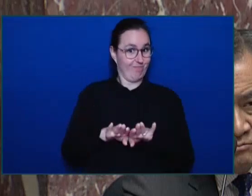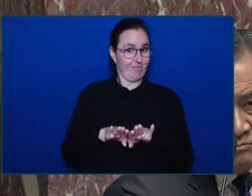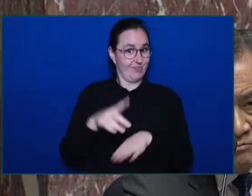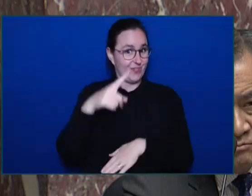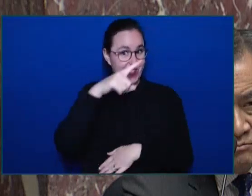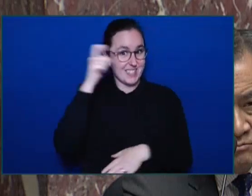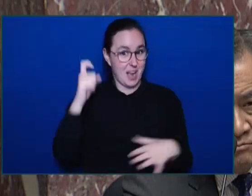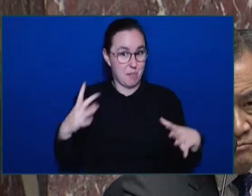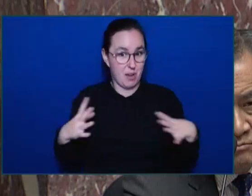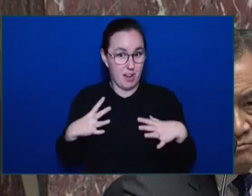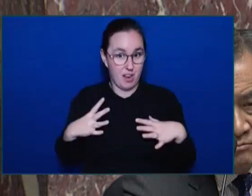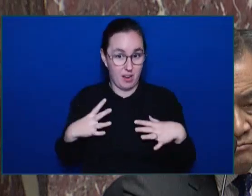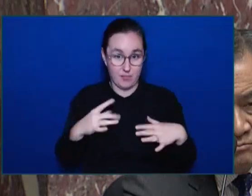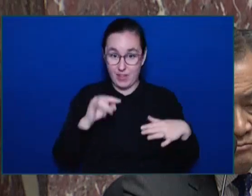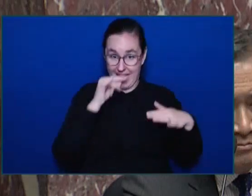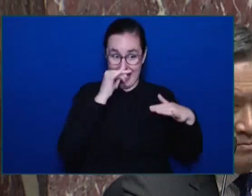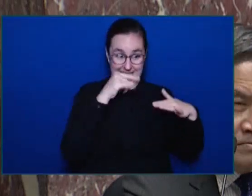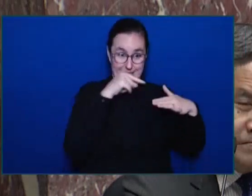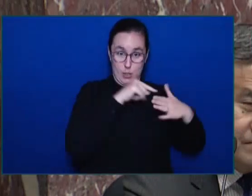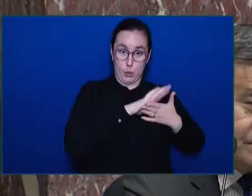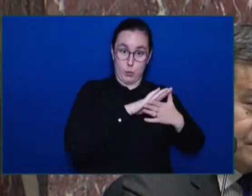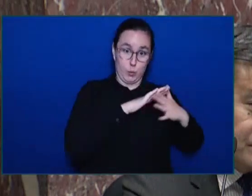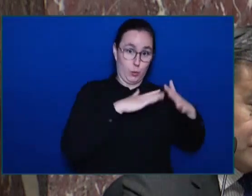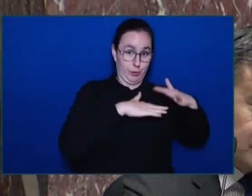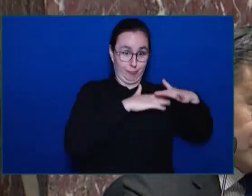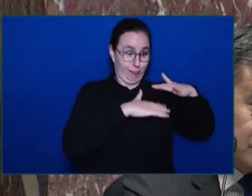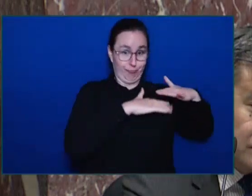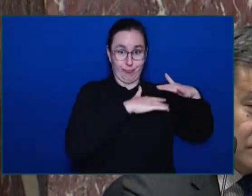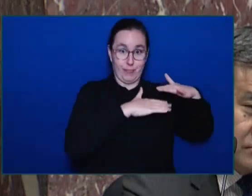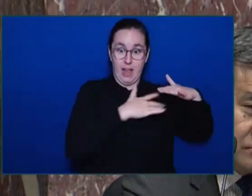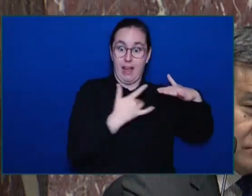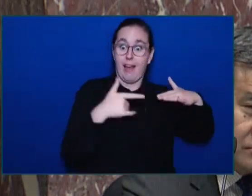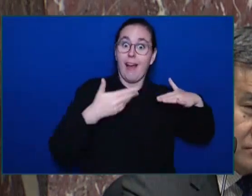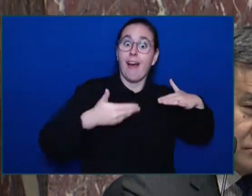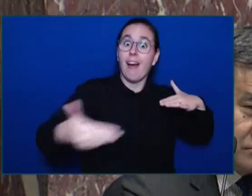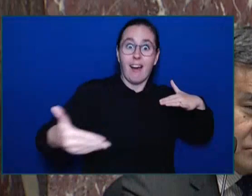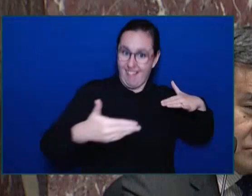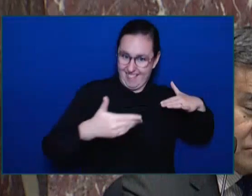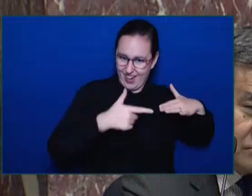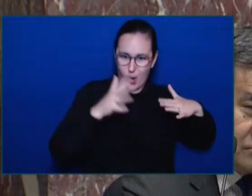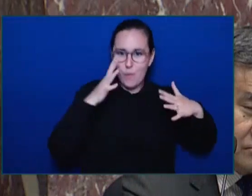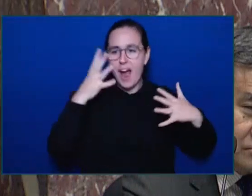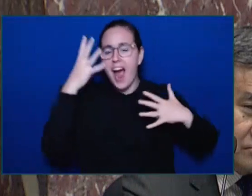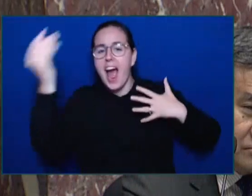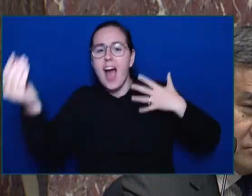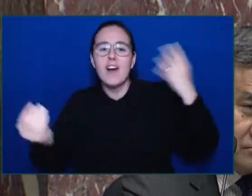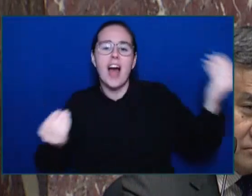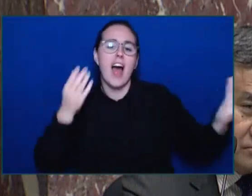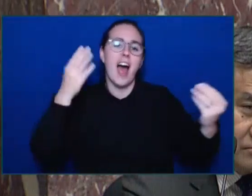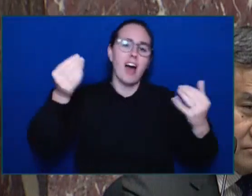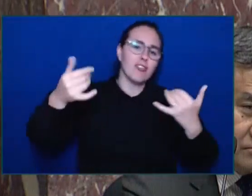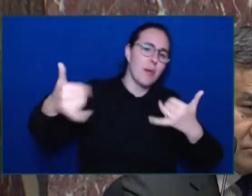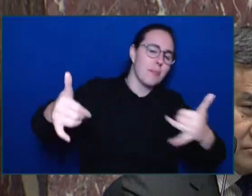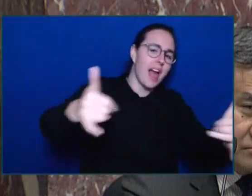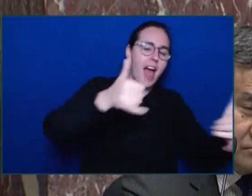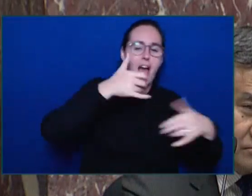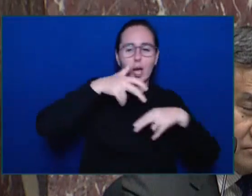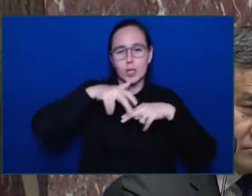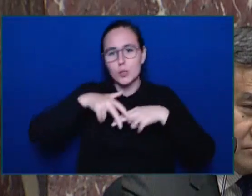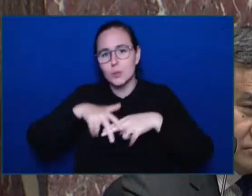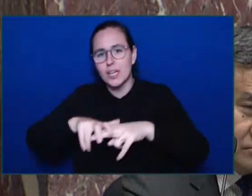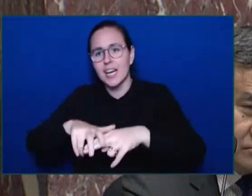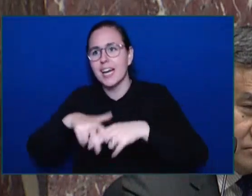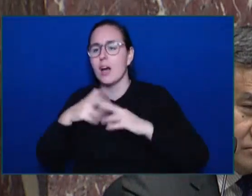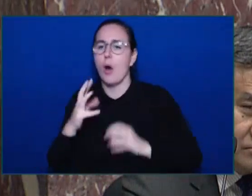their local playgrounds, using the swings. They're going to be in the water parks, and they're going to be on beaches. And